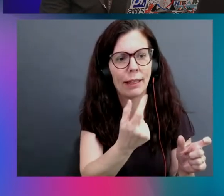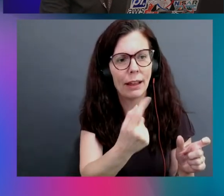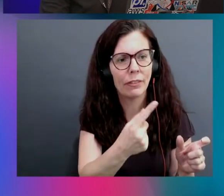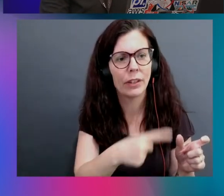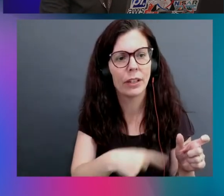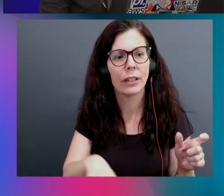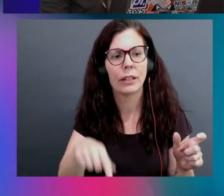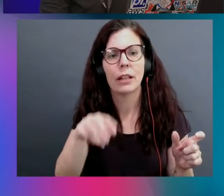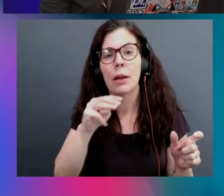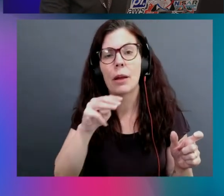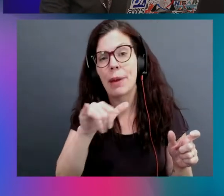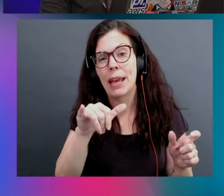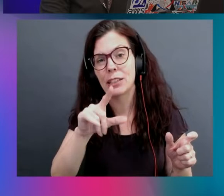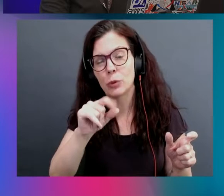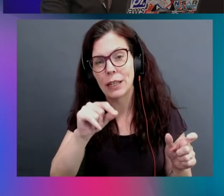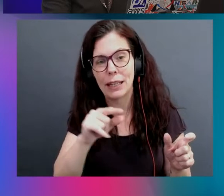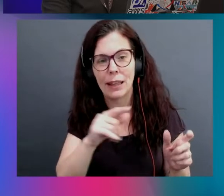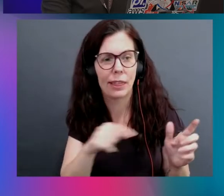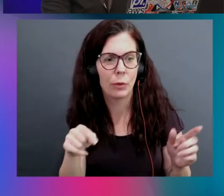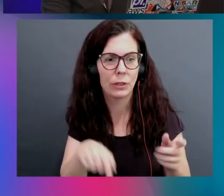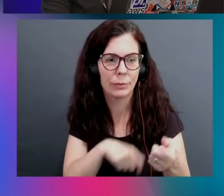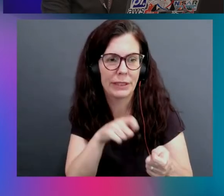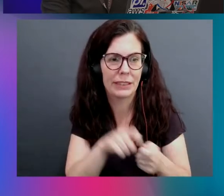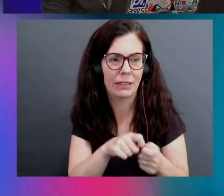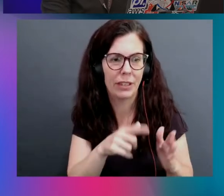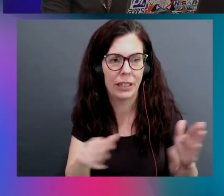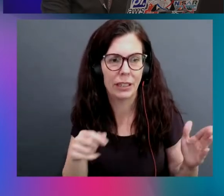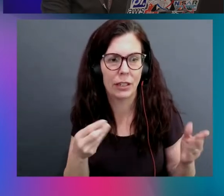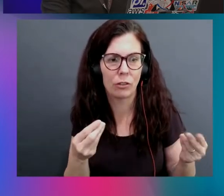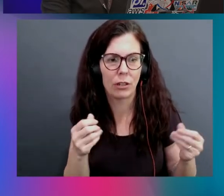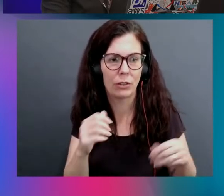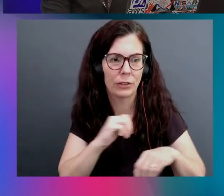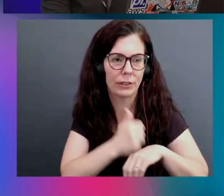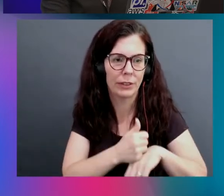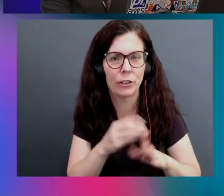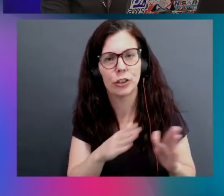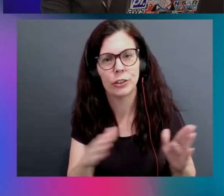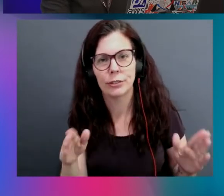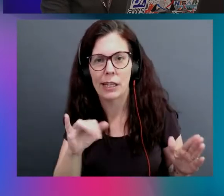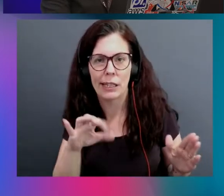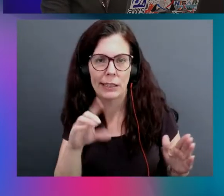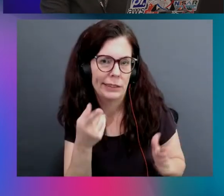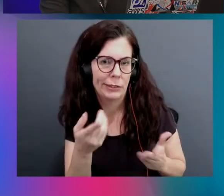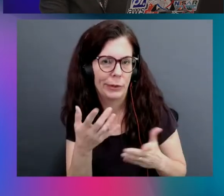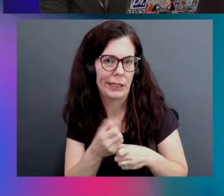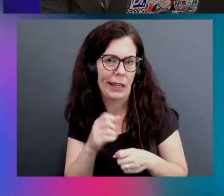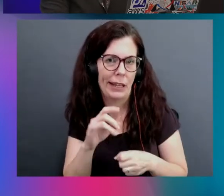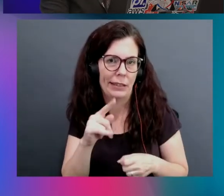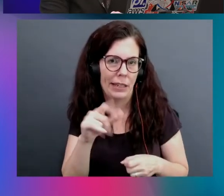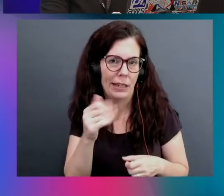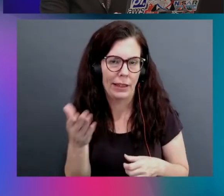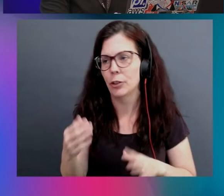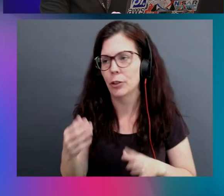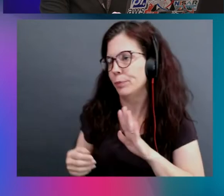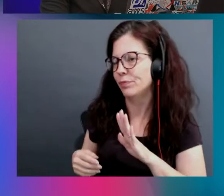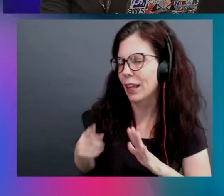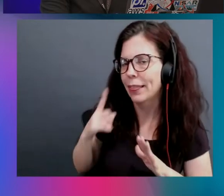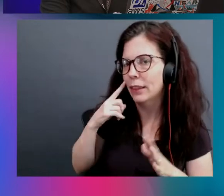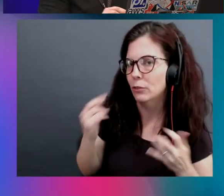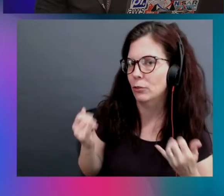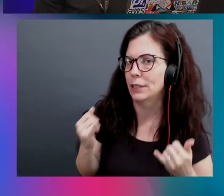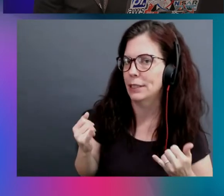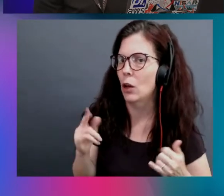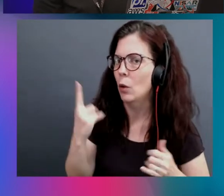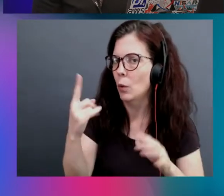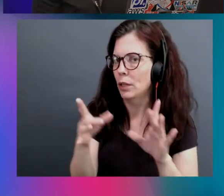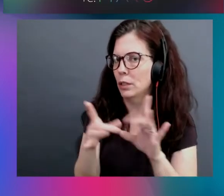20th, and a very particular ground station ID. We want to grab some data there. I think at this point, I would like to make one comment